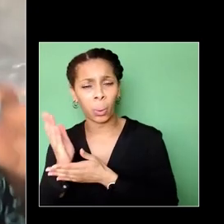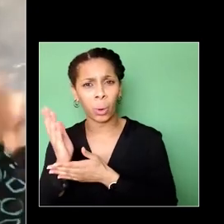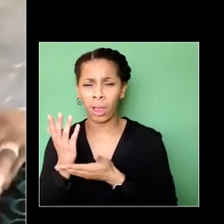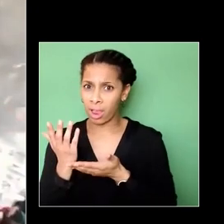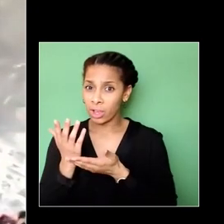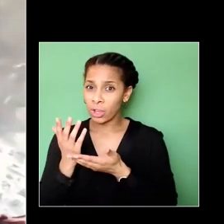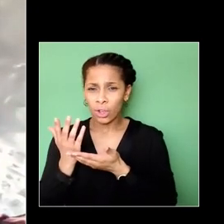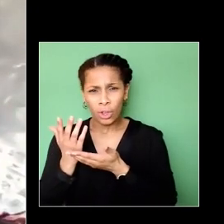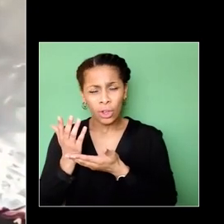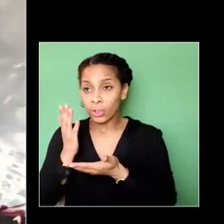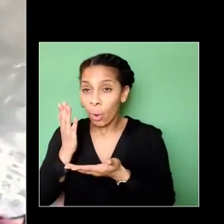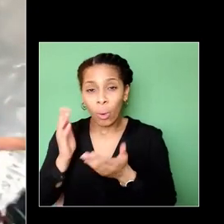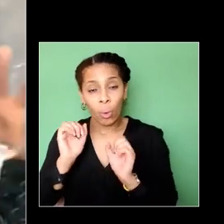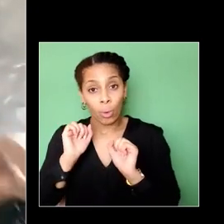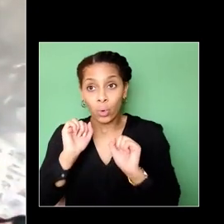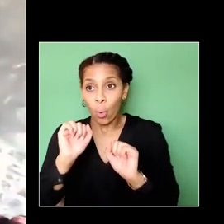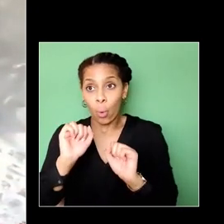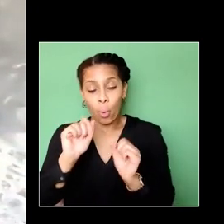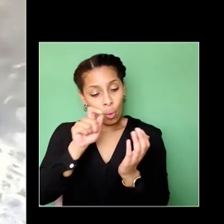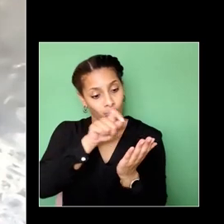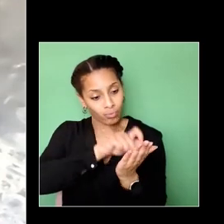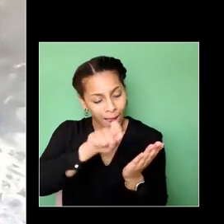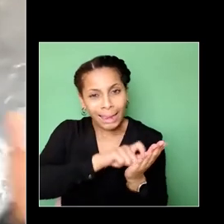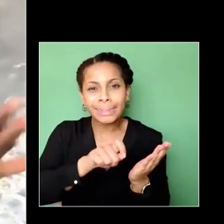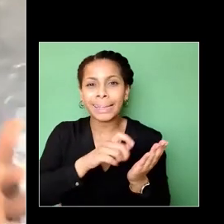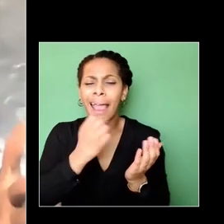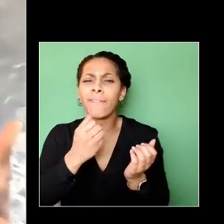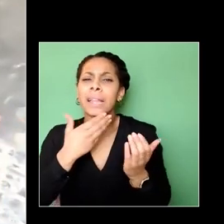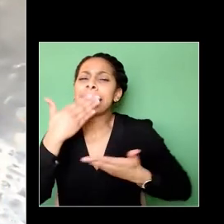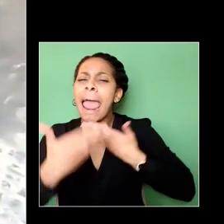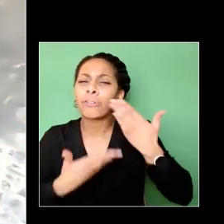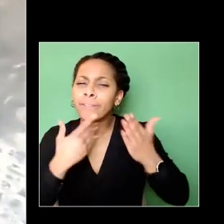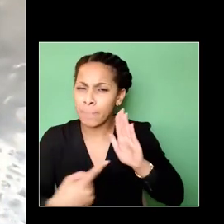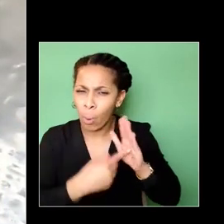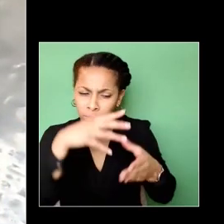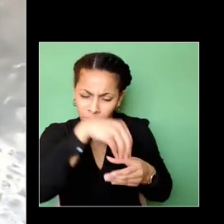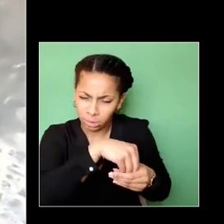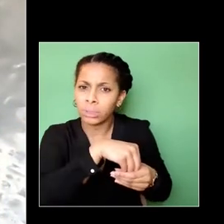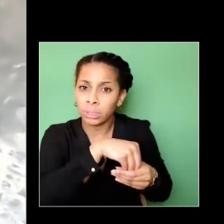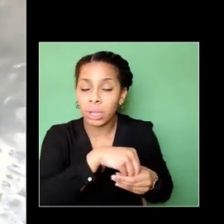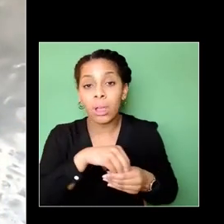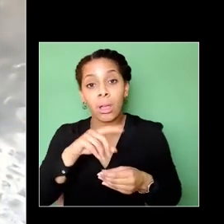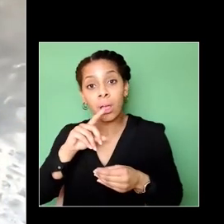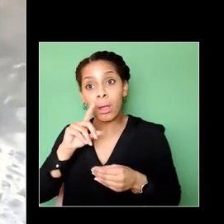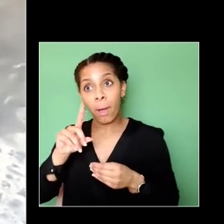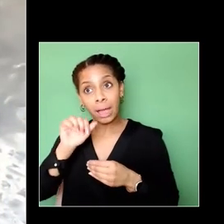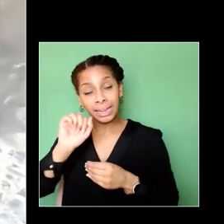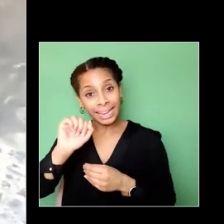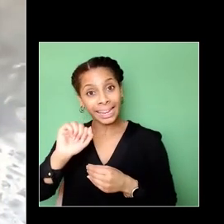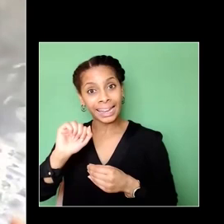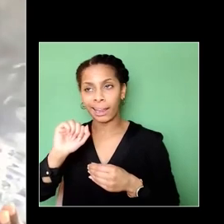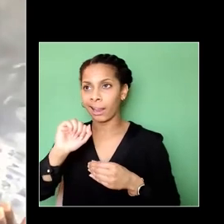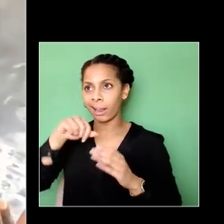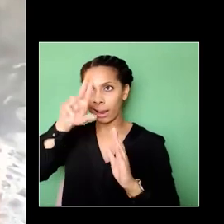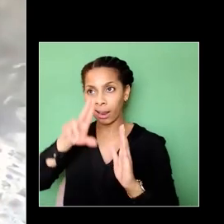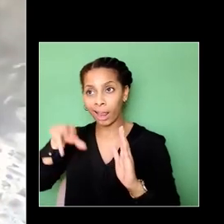idea that with your writing, storytelling and narrative is important. With the work, narrative is not what you give us, but you